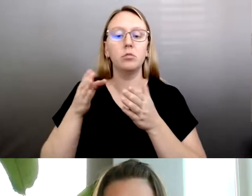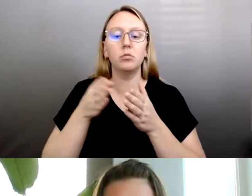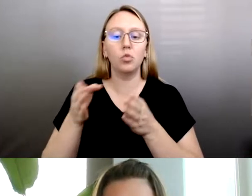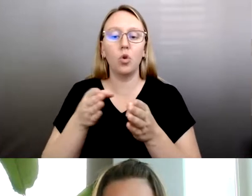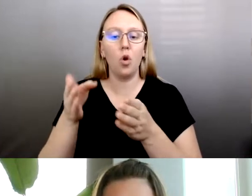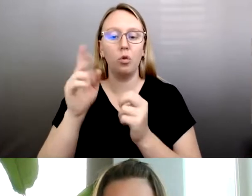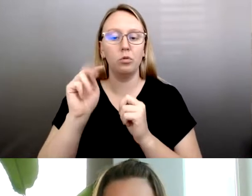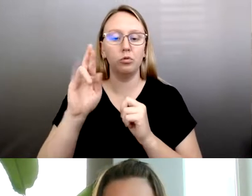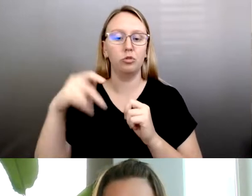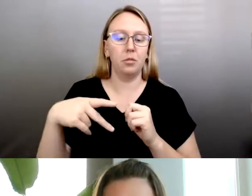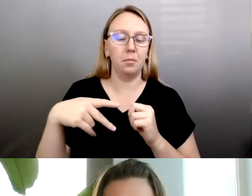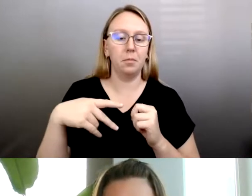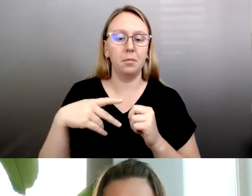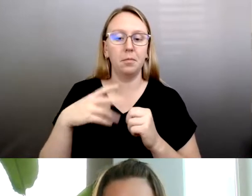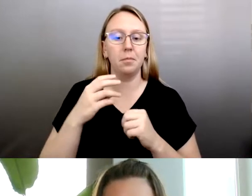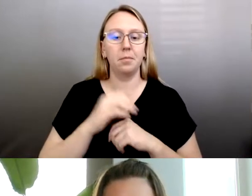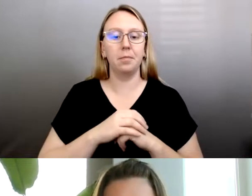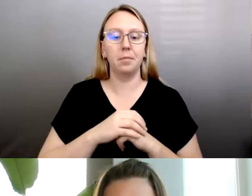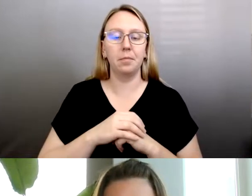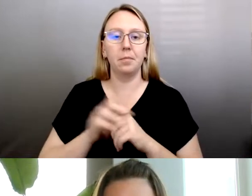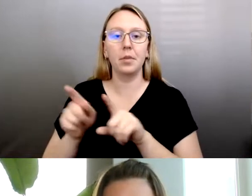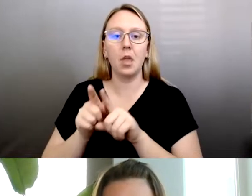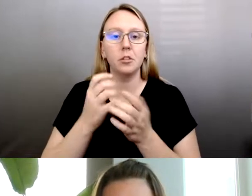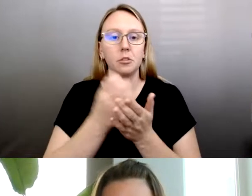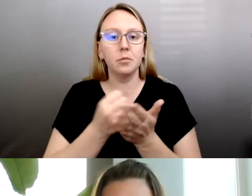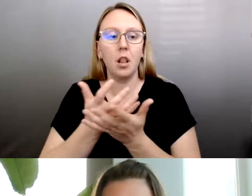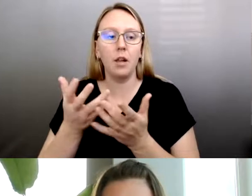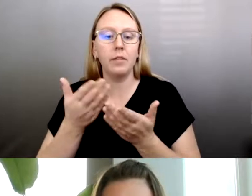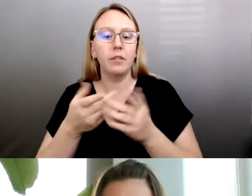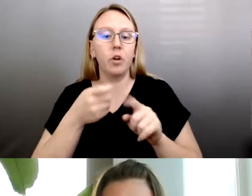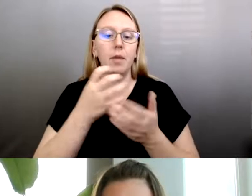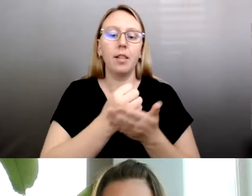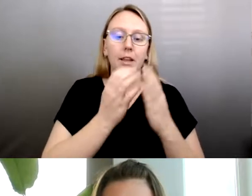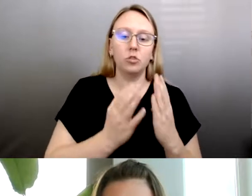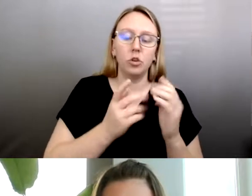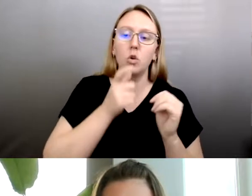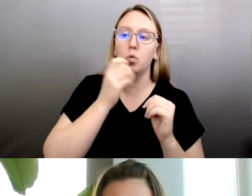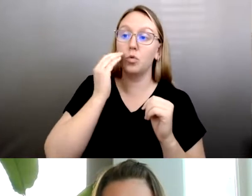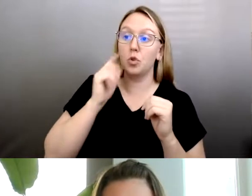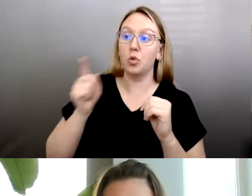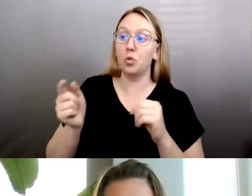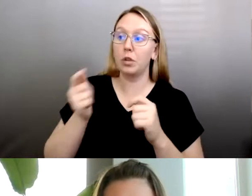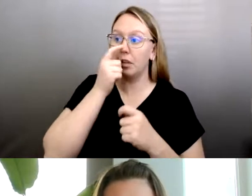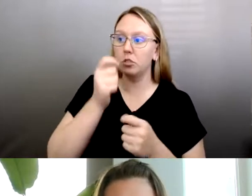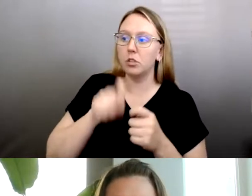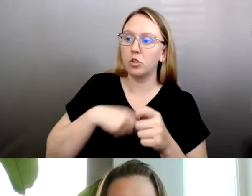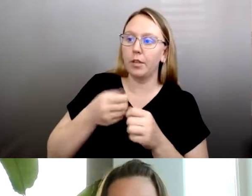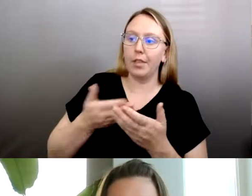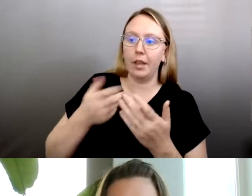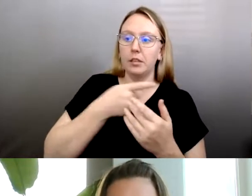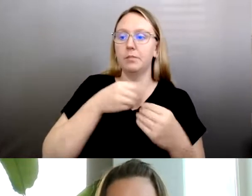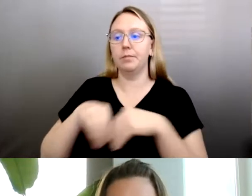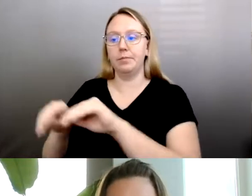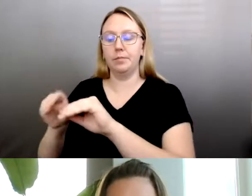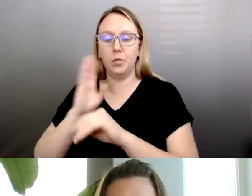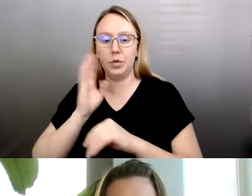when. But he also acquired a lot of things from collectors who knew that he was a person interested in certain types of objects. And so